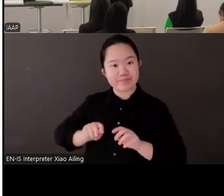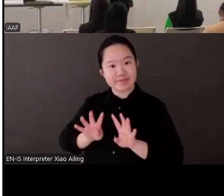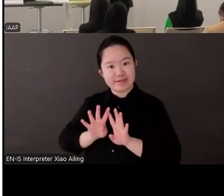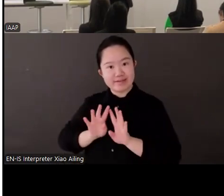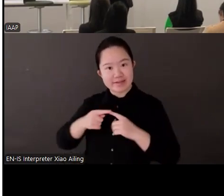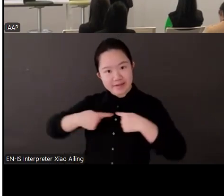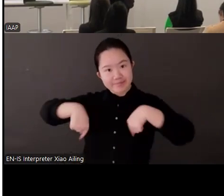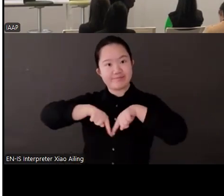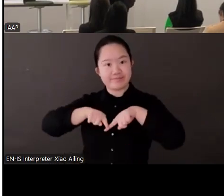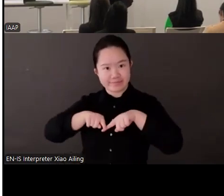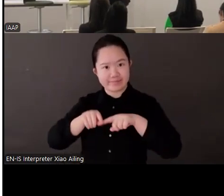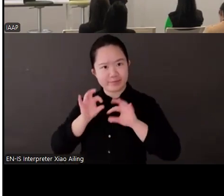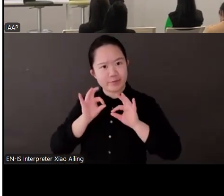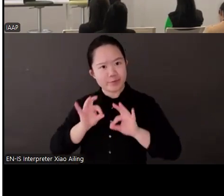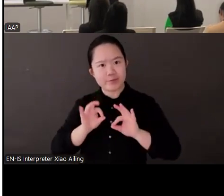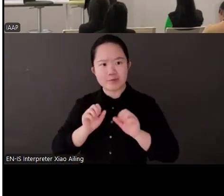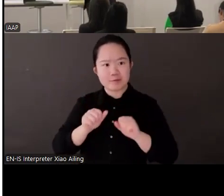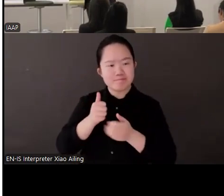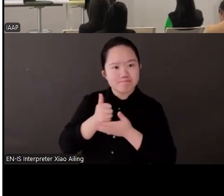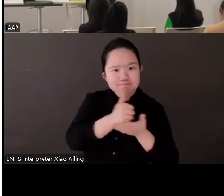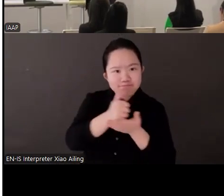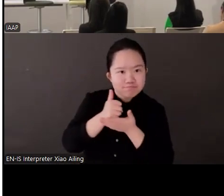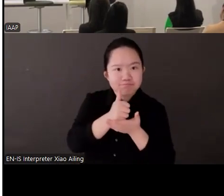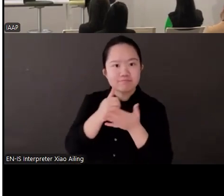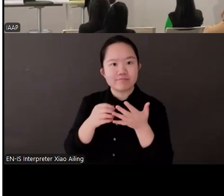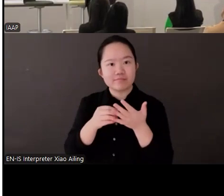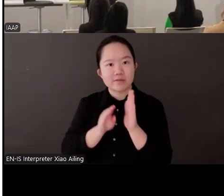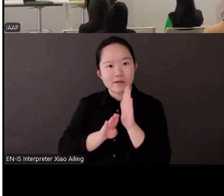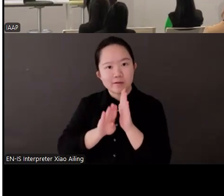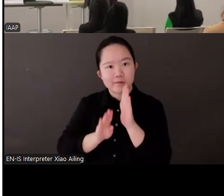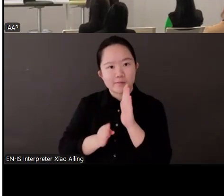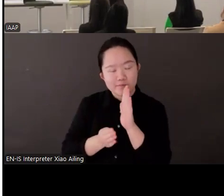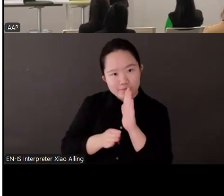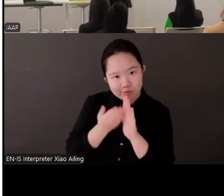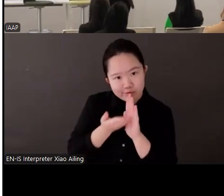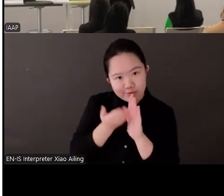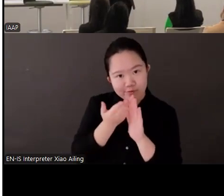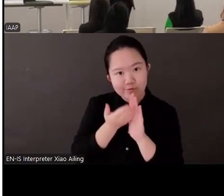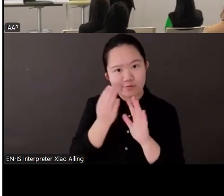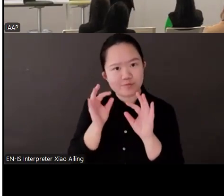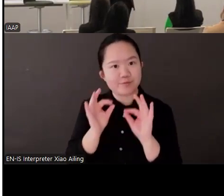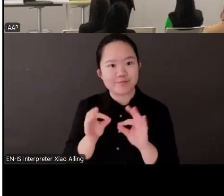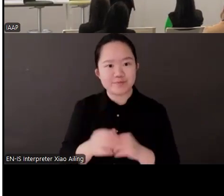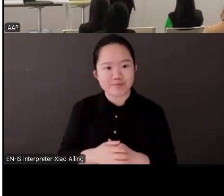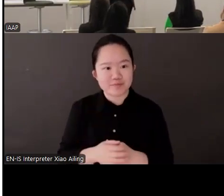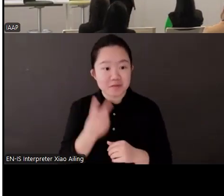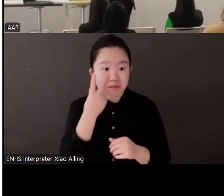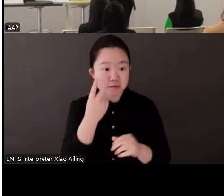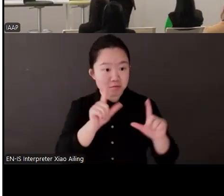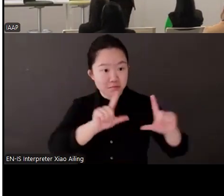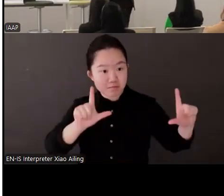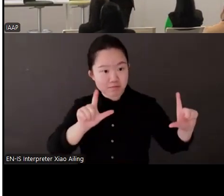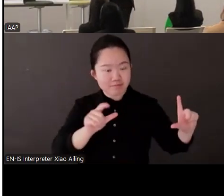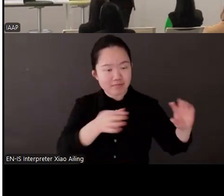And next year we have been looking at topics like AI and support services.